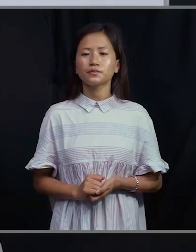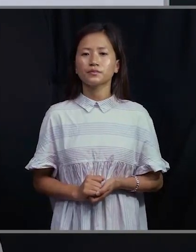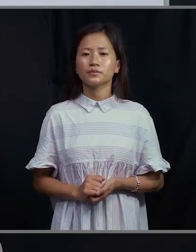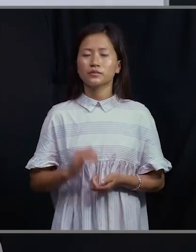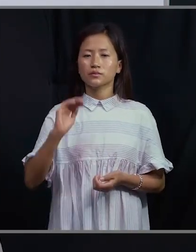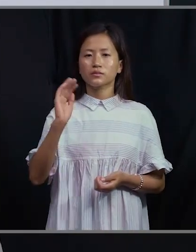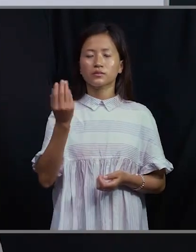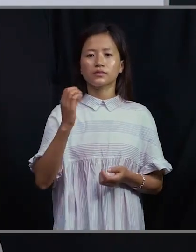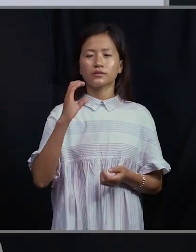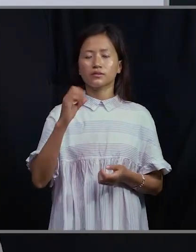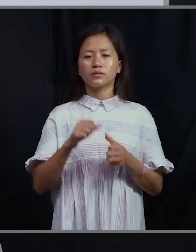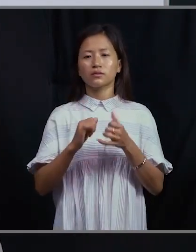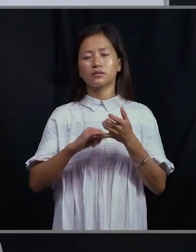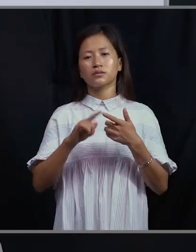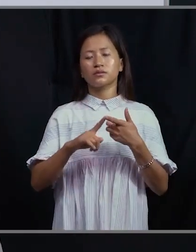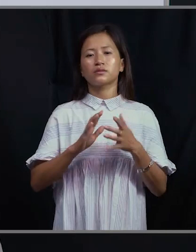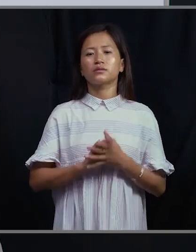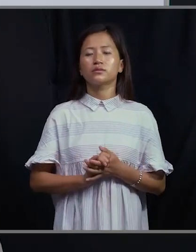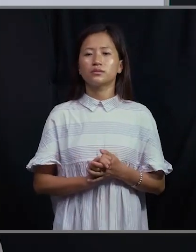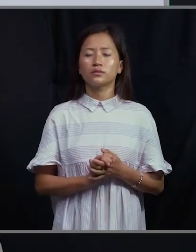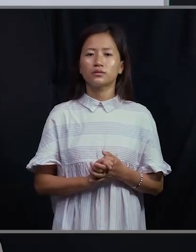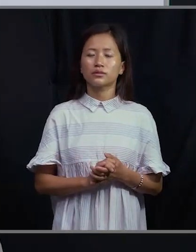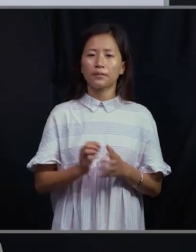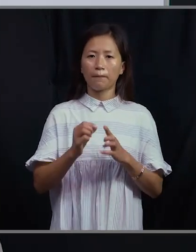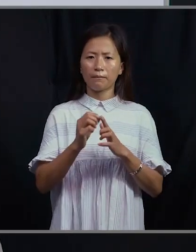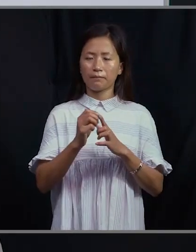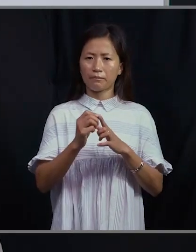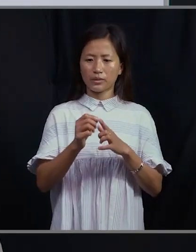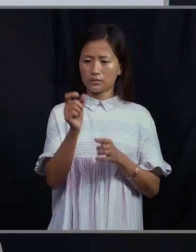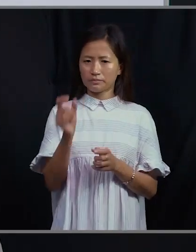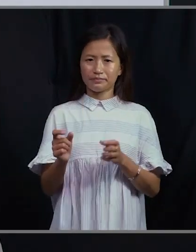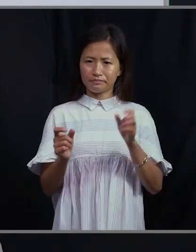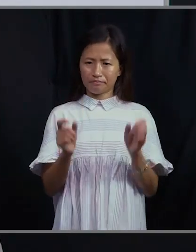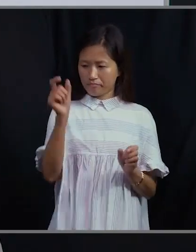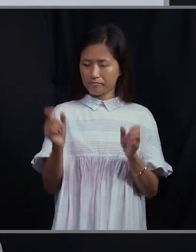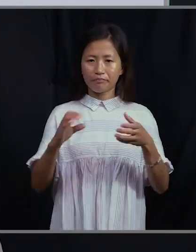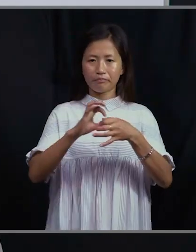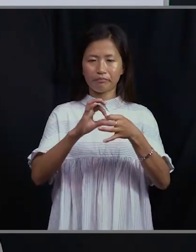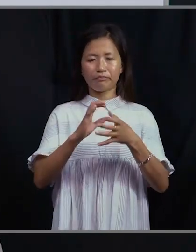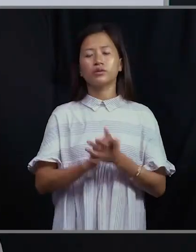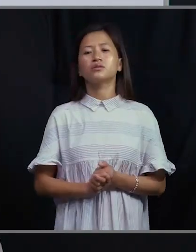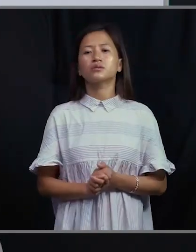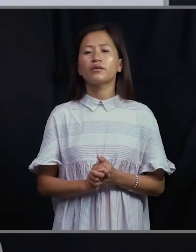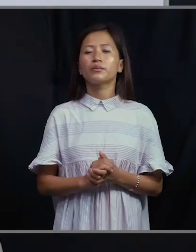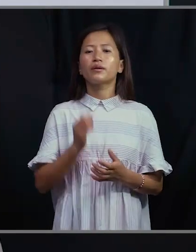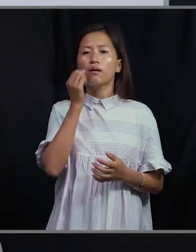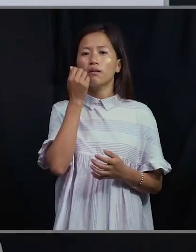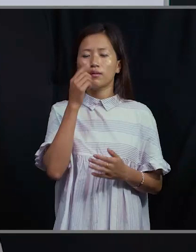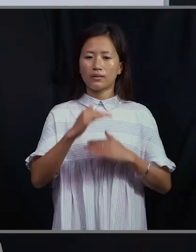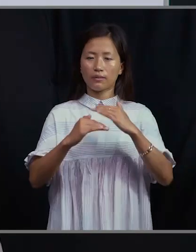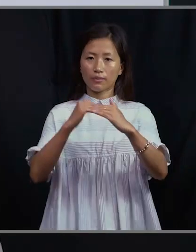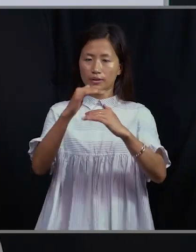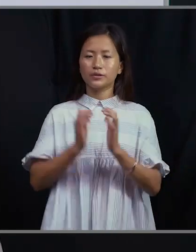in some cases, the partners are also arranged by their parents. Okay, arranged by the parents. But what happened is